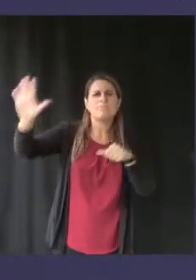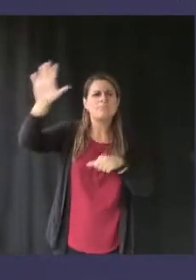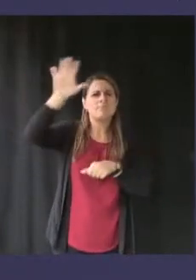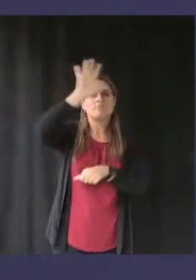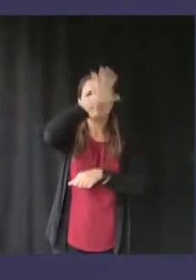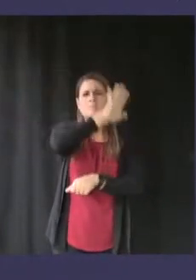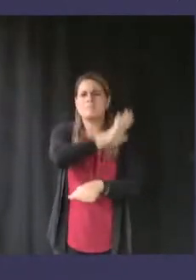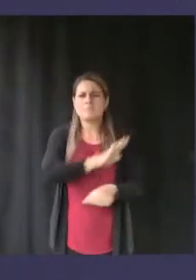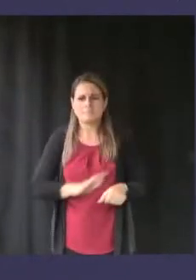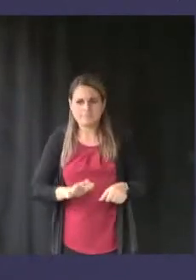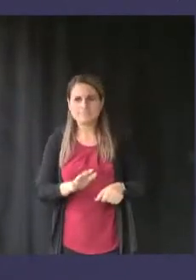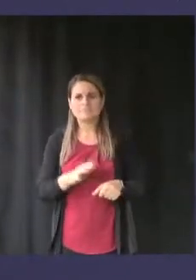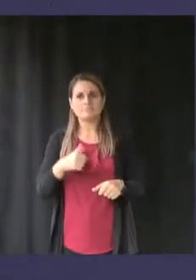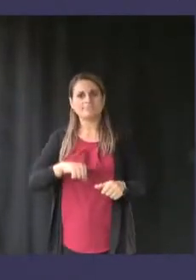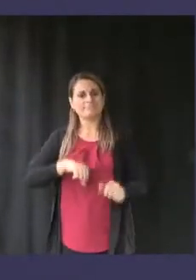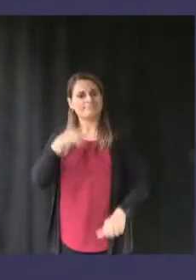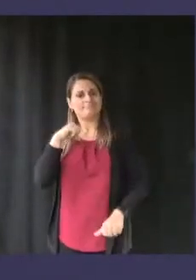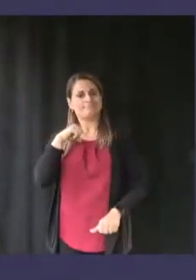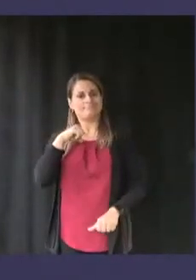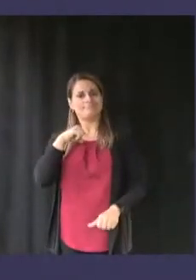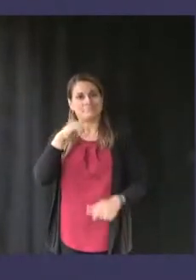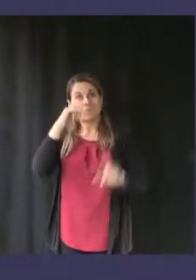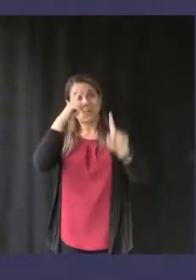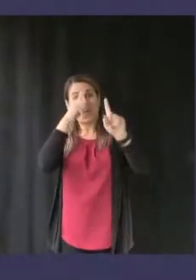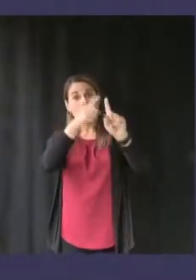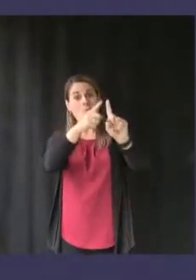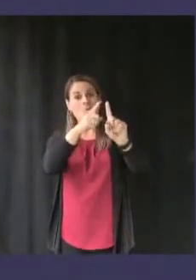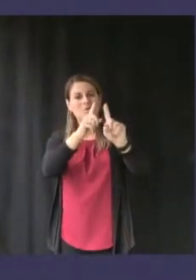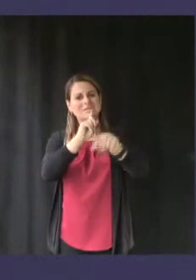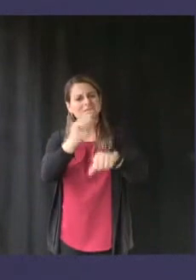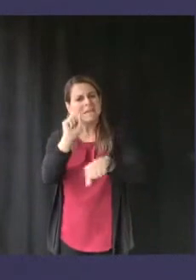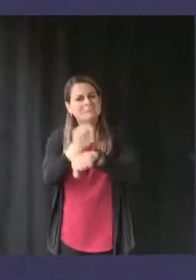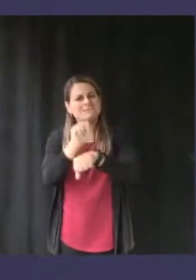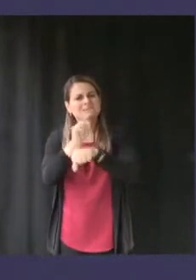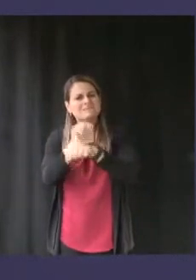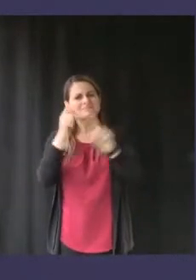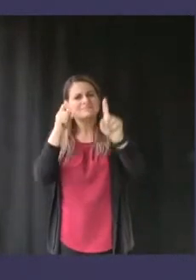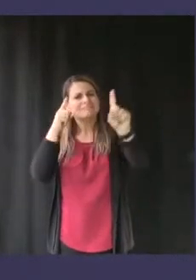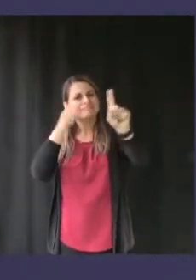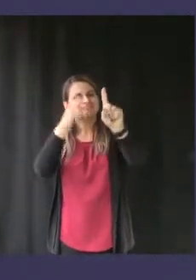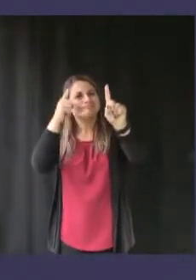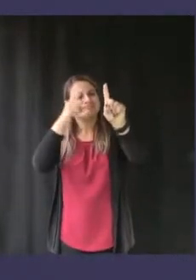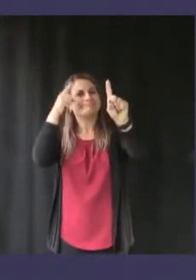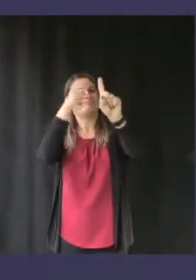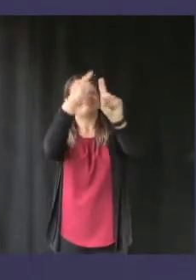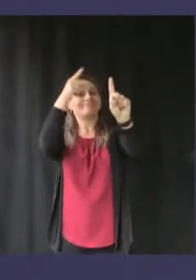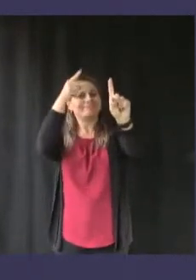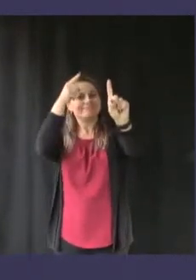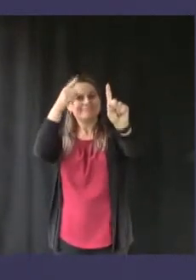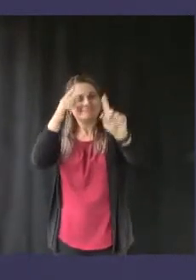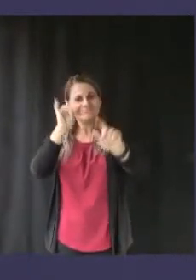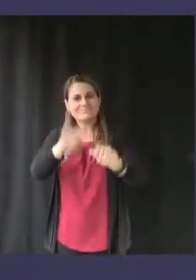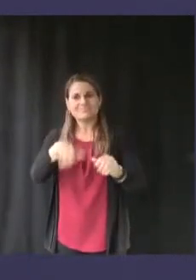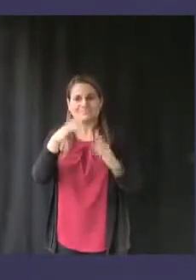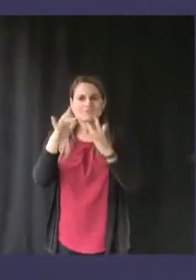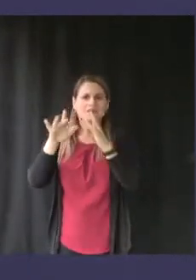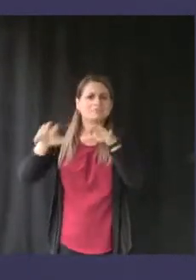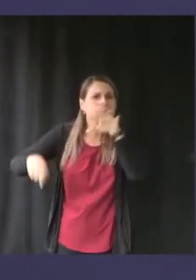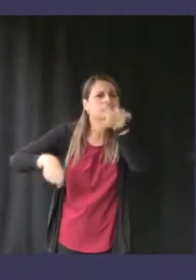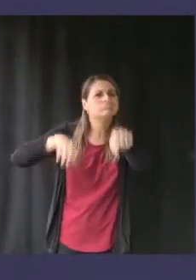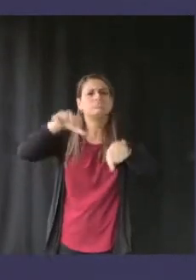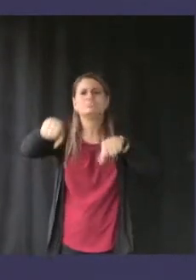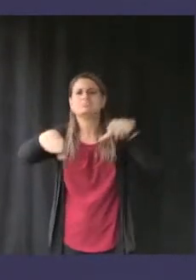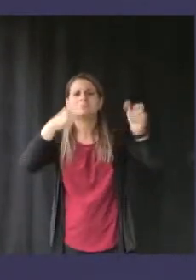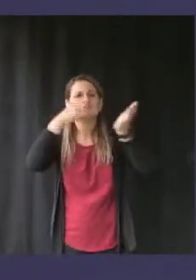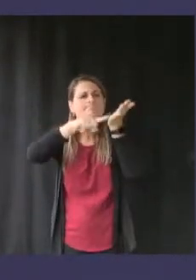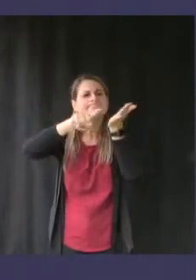are proud to say that ambition has been rewarded by research, teaching, and outreach that have made the Dodd Center synonymous